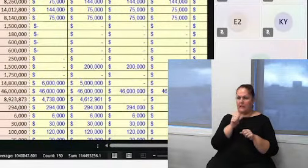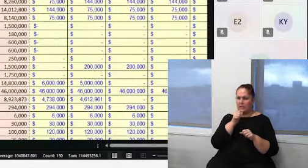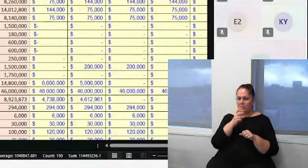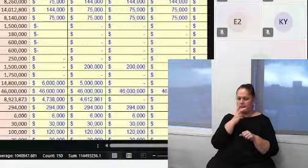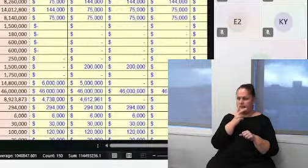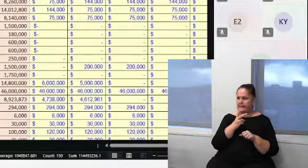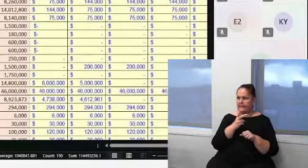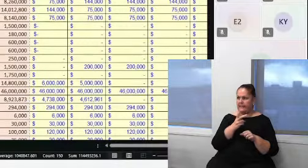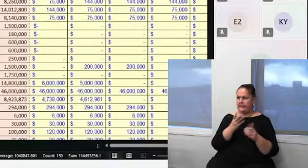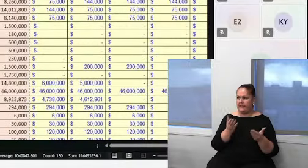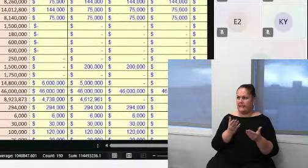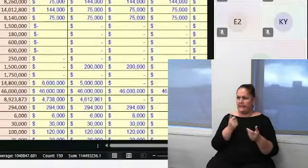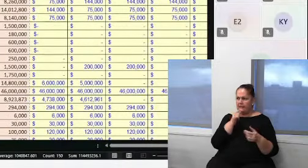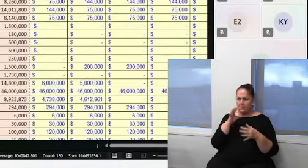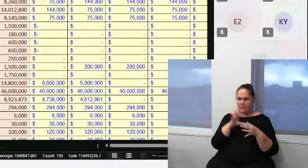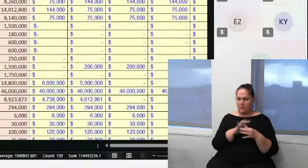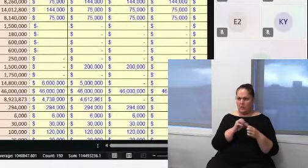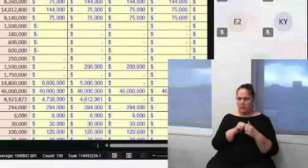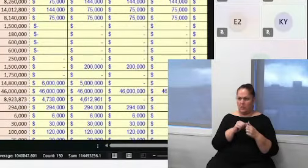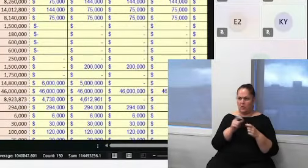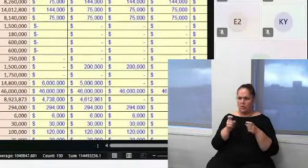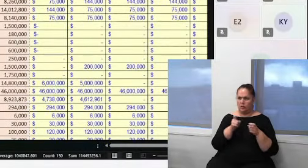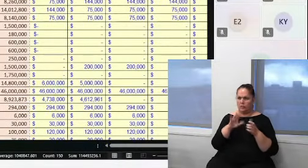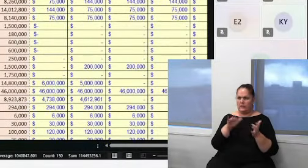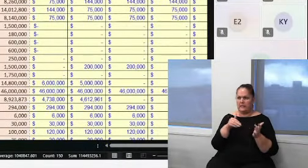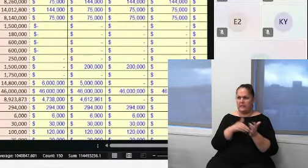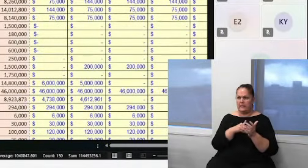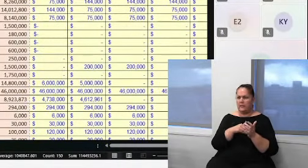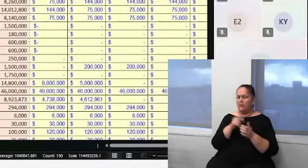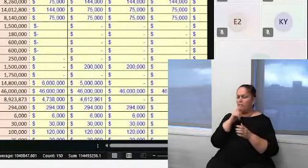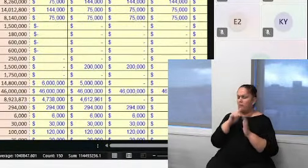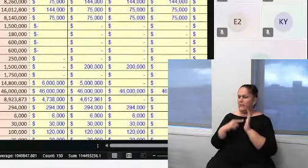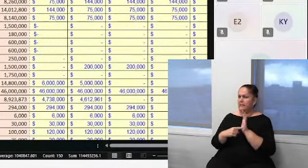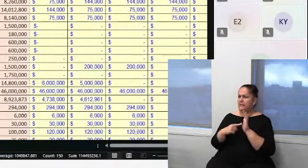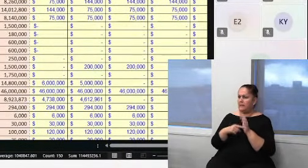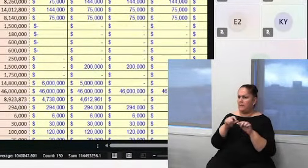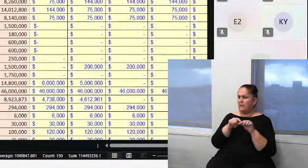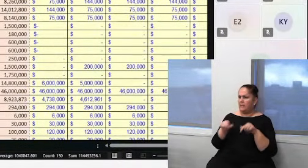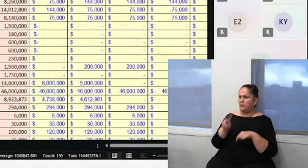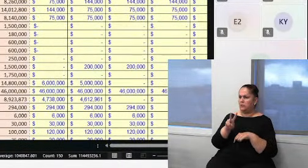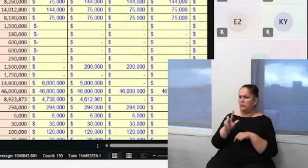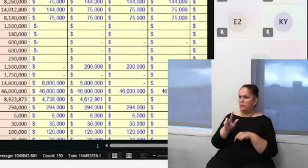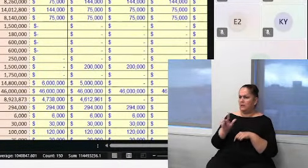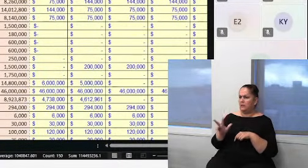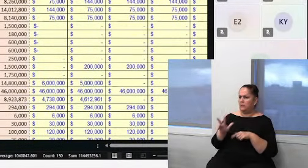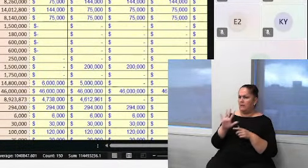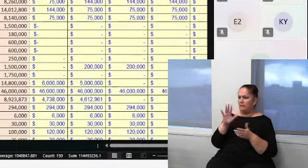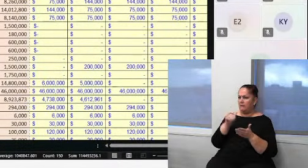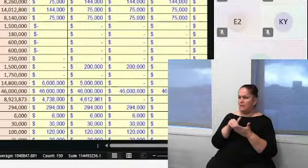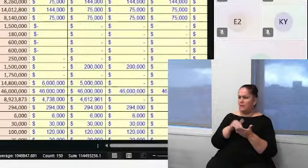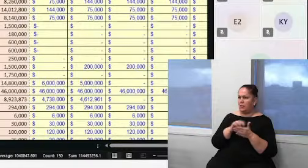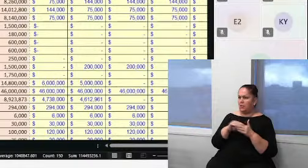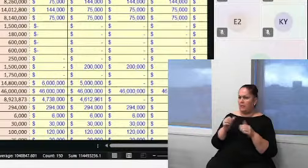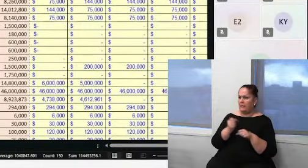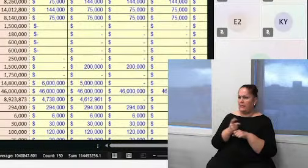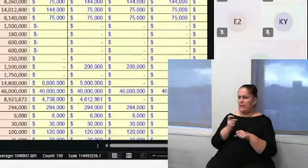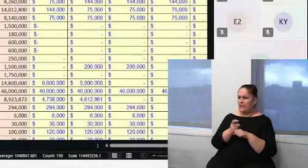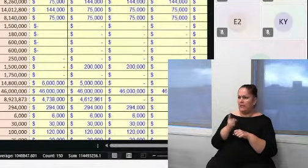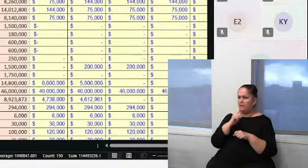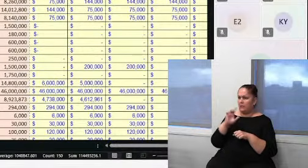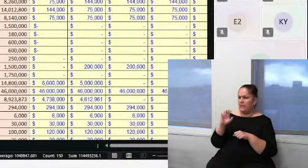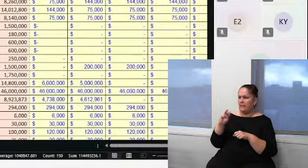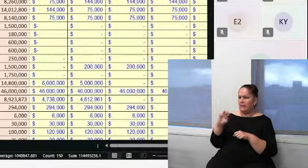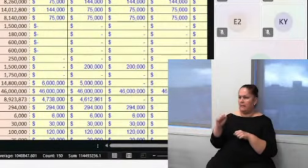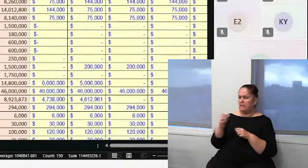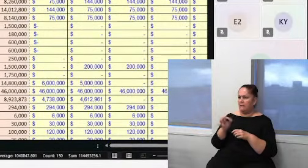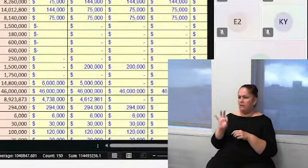Yeah, I don't see any here that are related to the control center. So for example, on line 223, the $5 million per